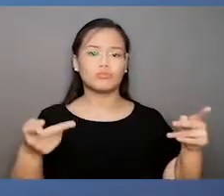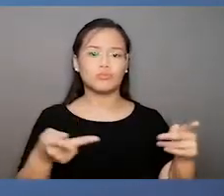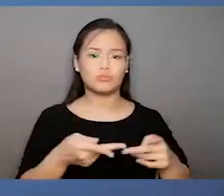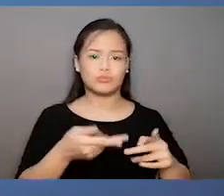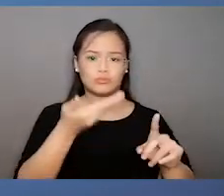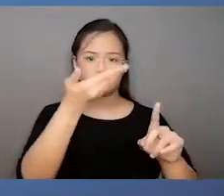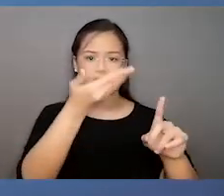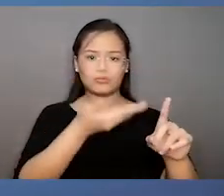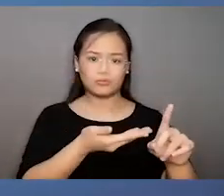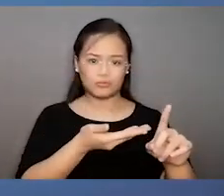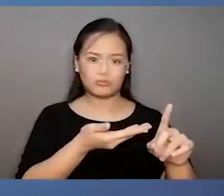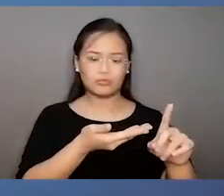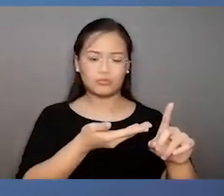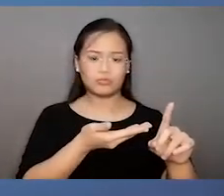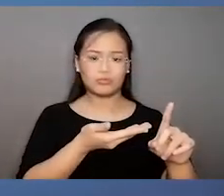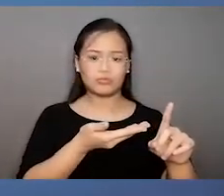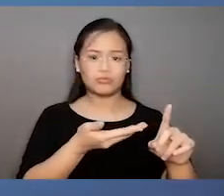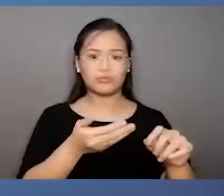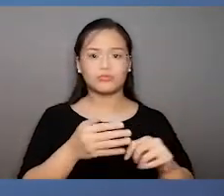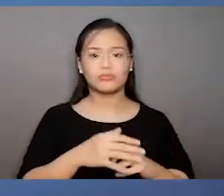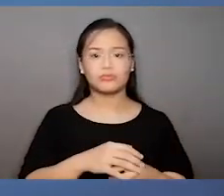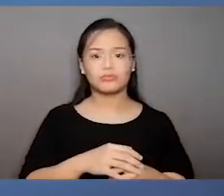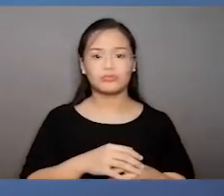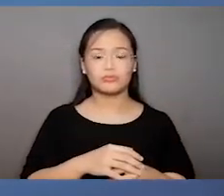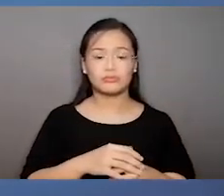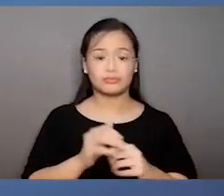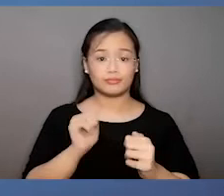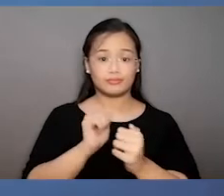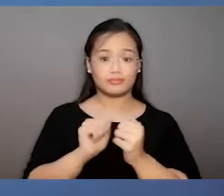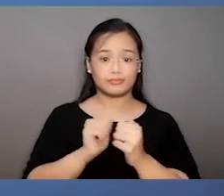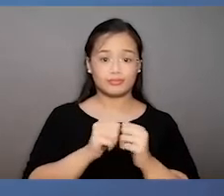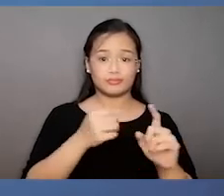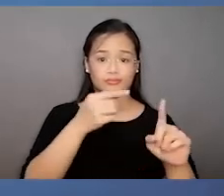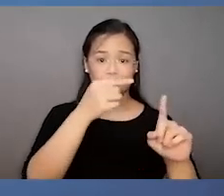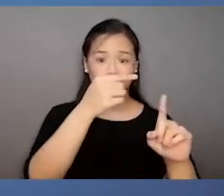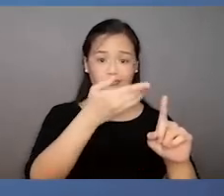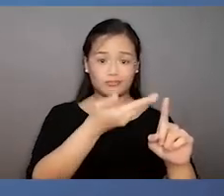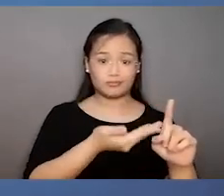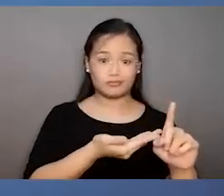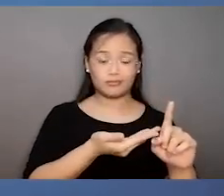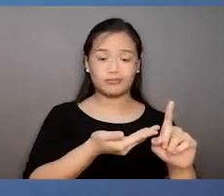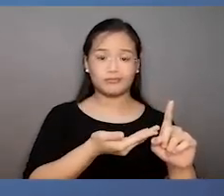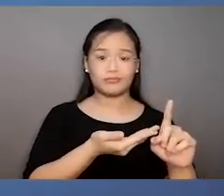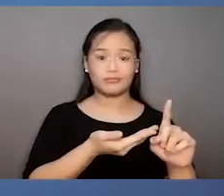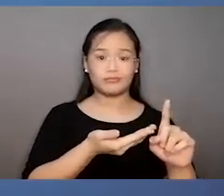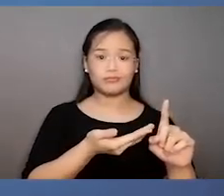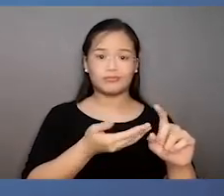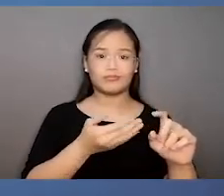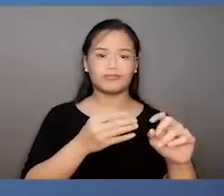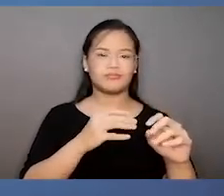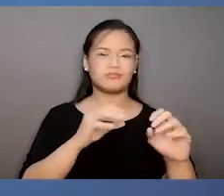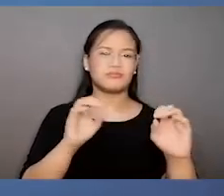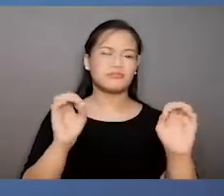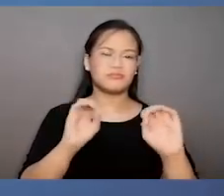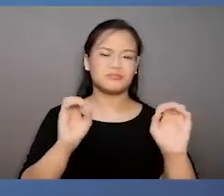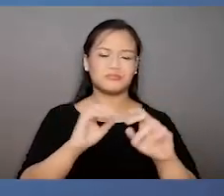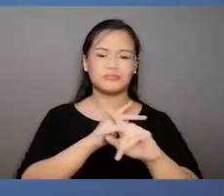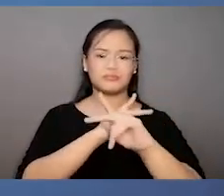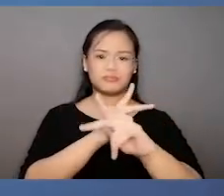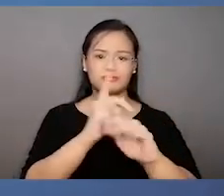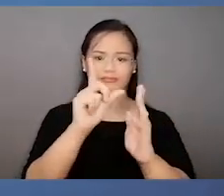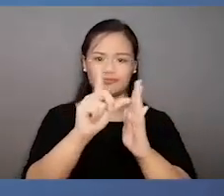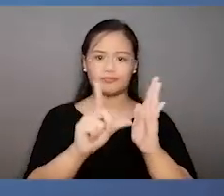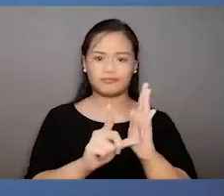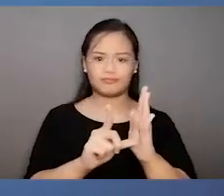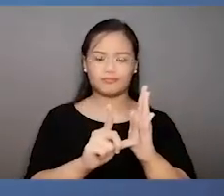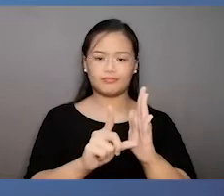person, which places such person outside the protection of law. So,